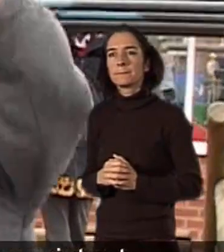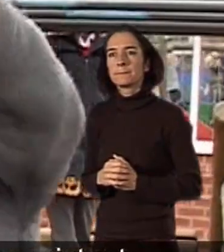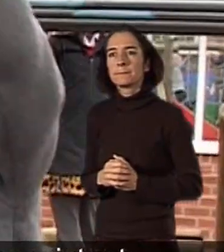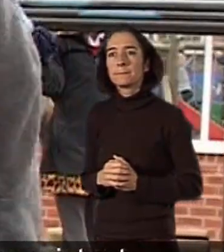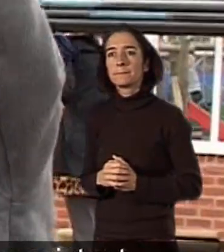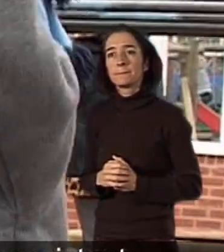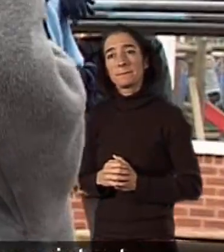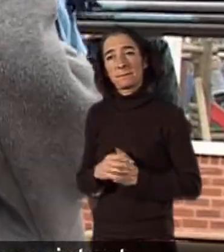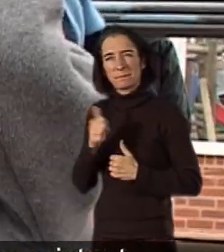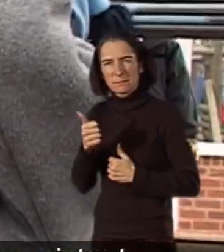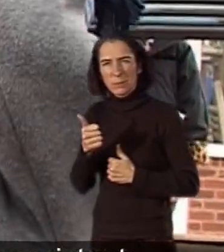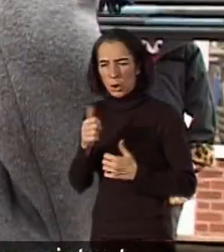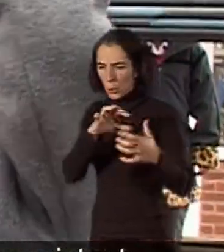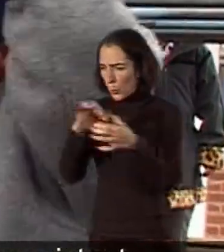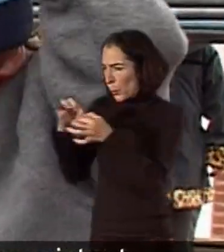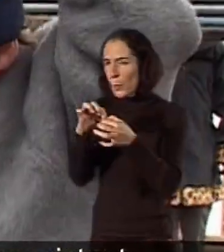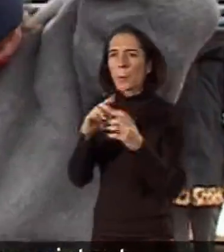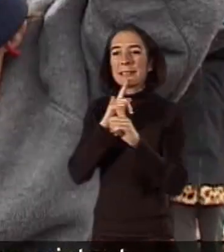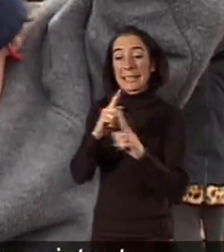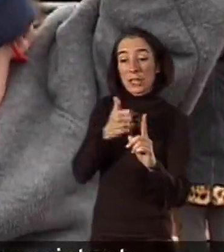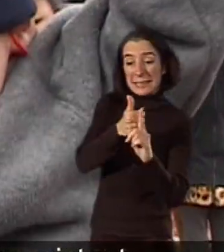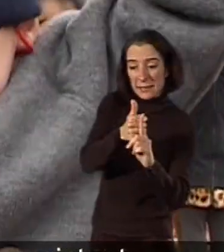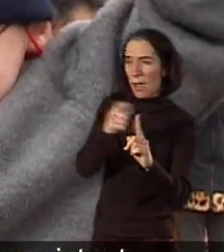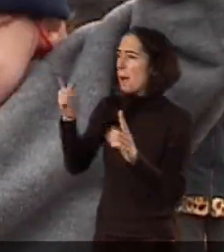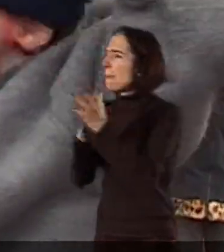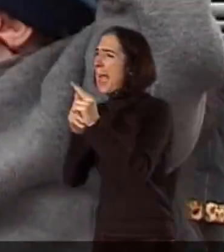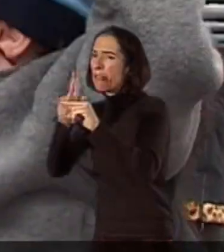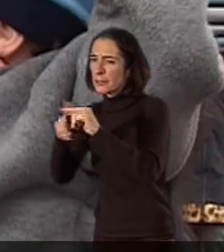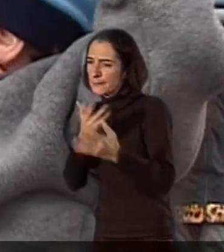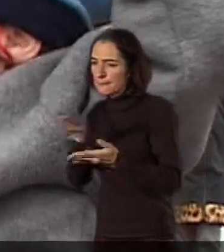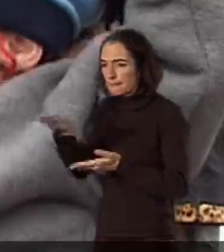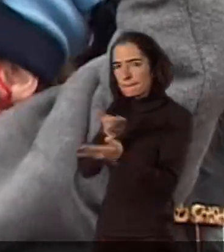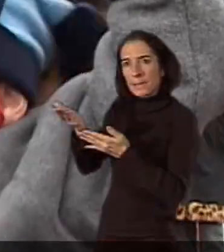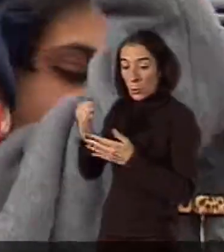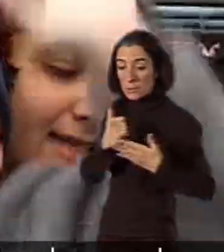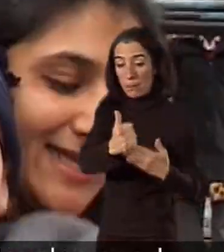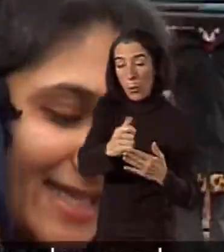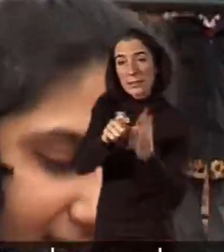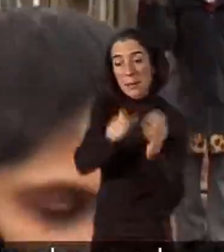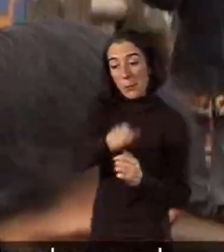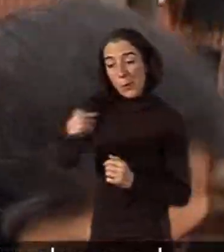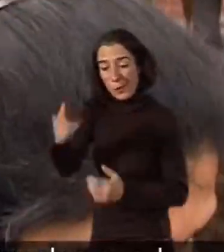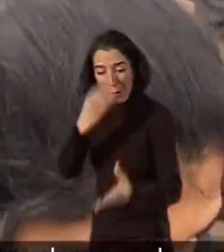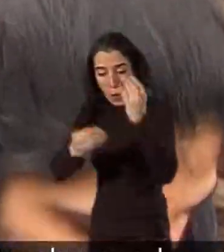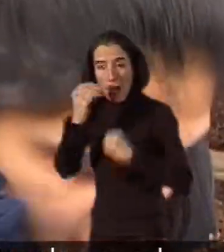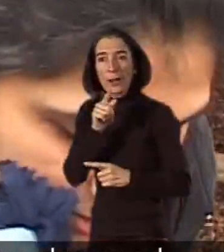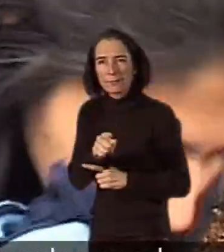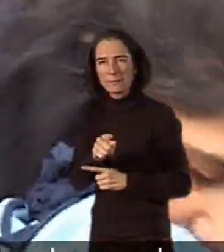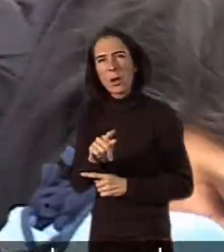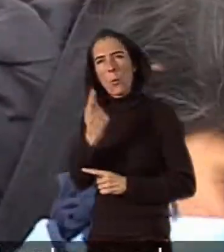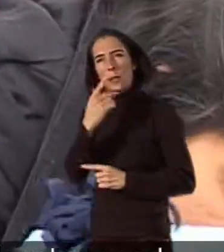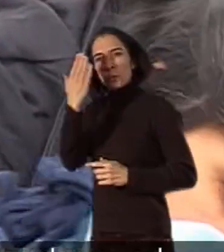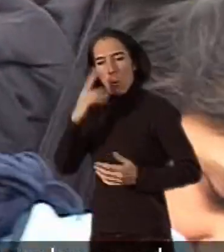Effective liaison between teaching assistants and parents helps to support disabled pupils in their learning. One of the school's strategies to develop